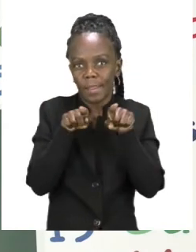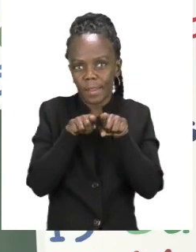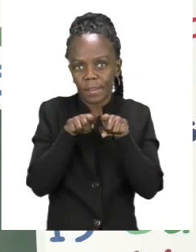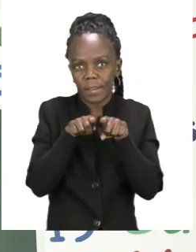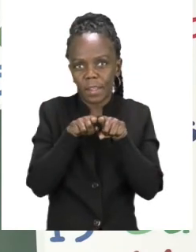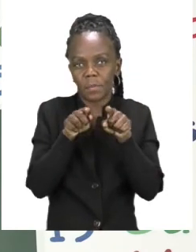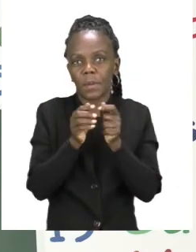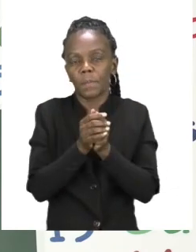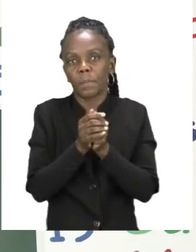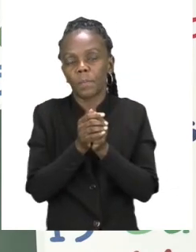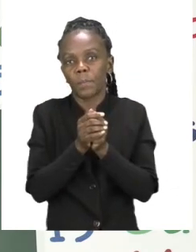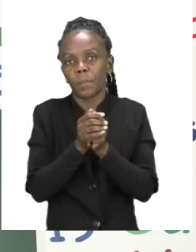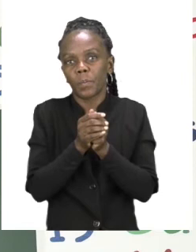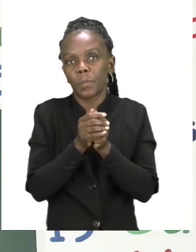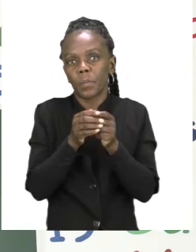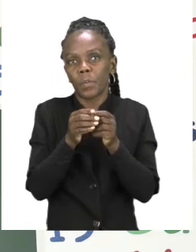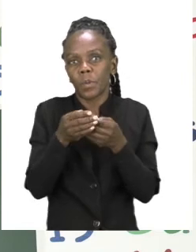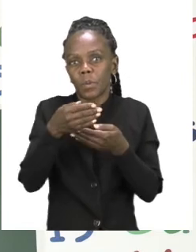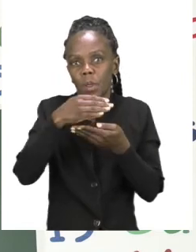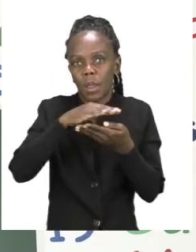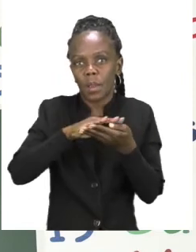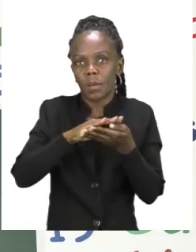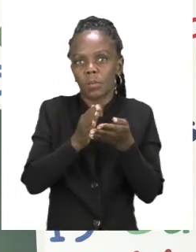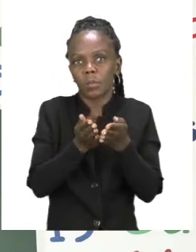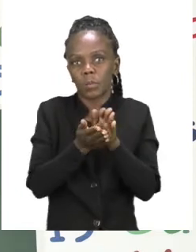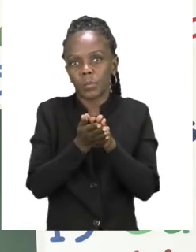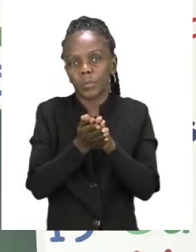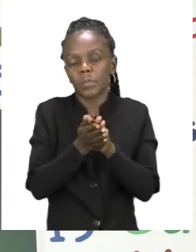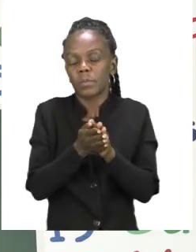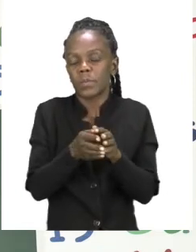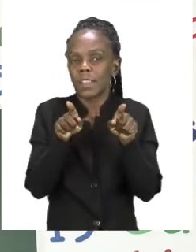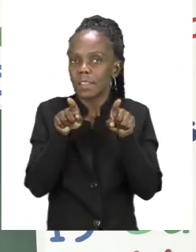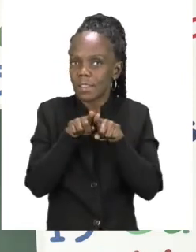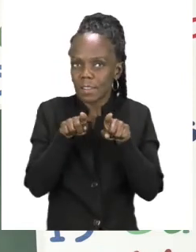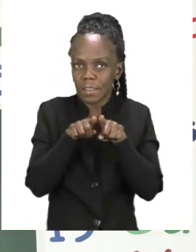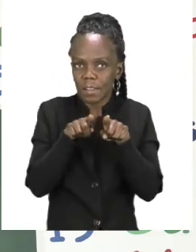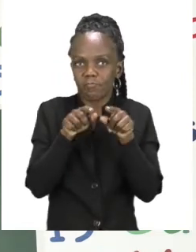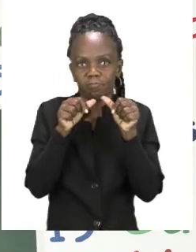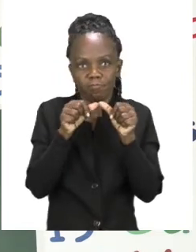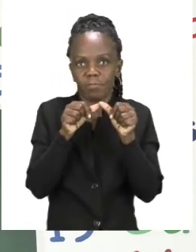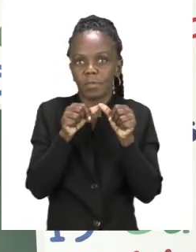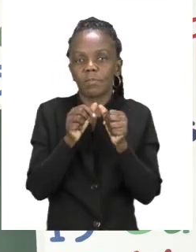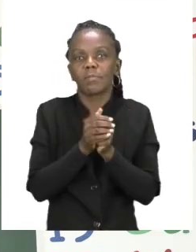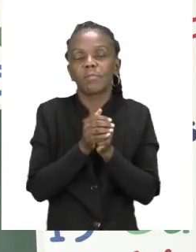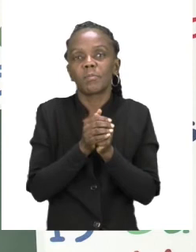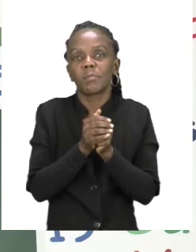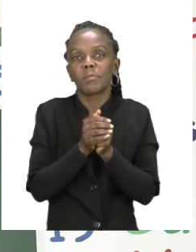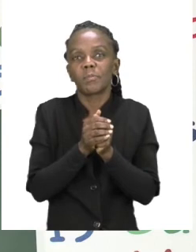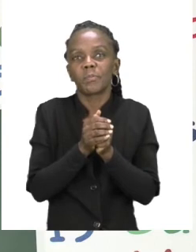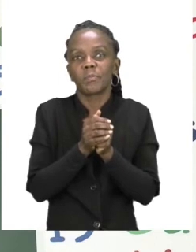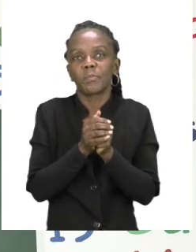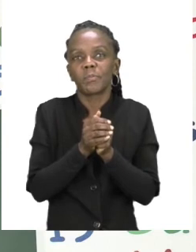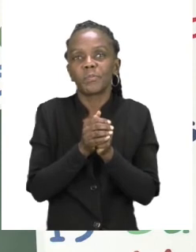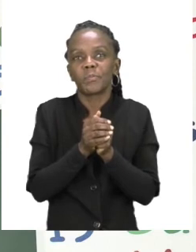And if I fold my napkin into 2, it will be a little square. And